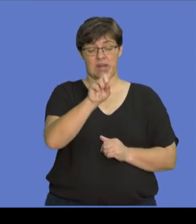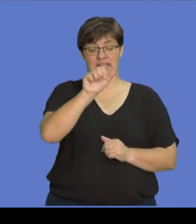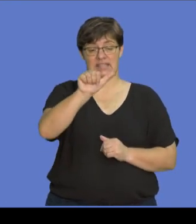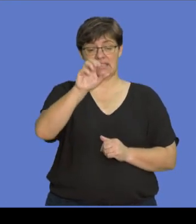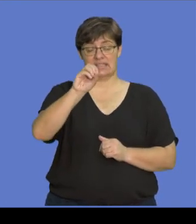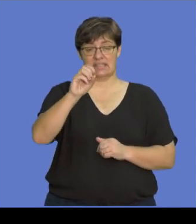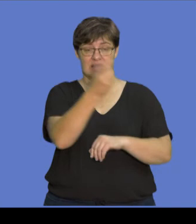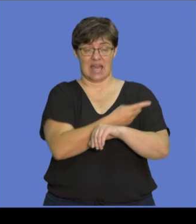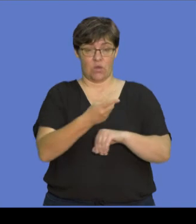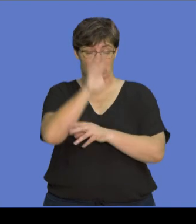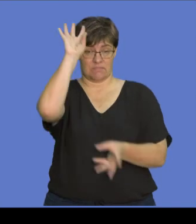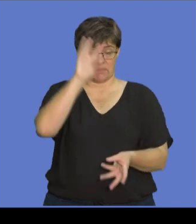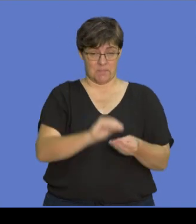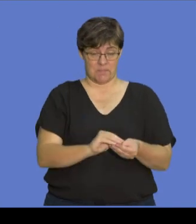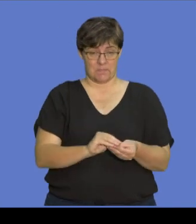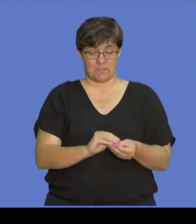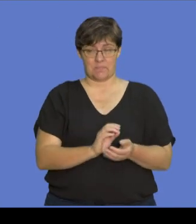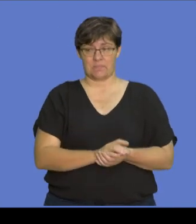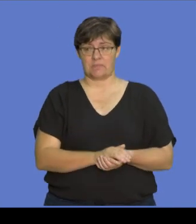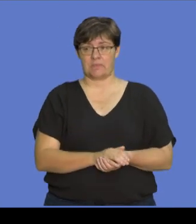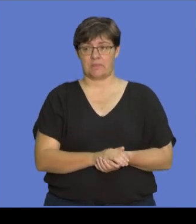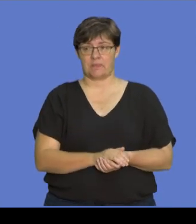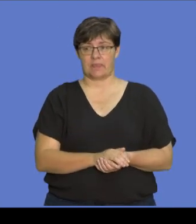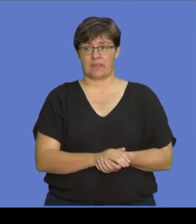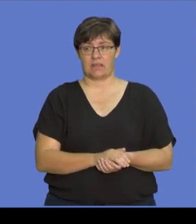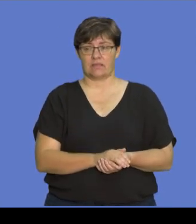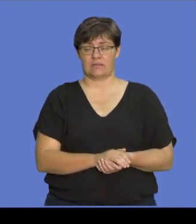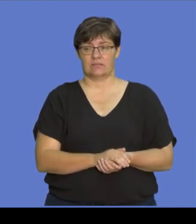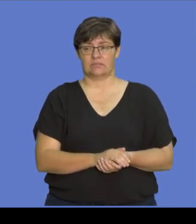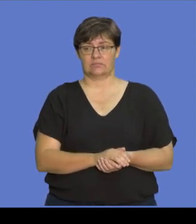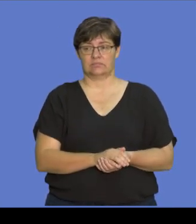160 hours total. Let's do that.